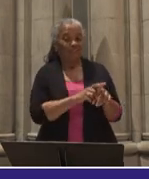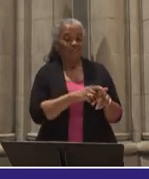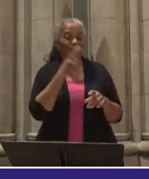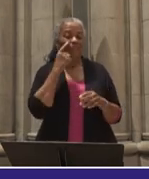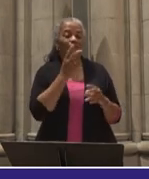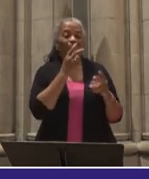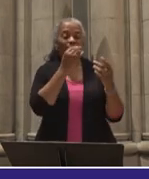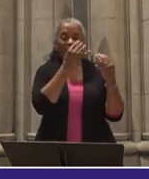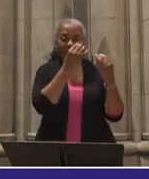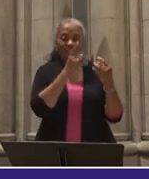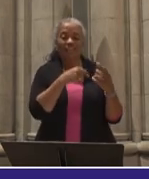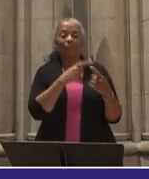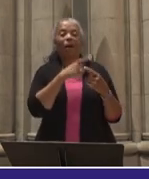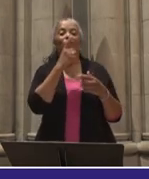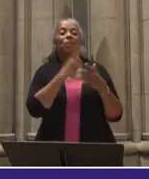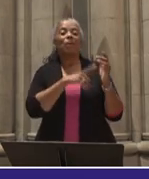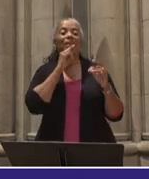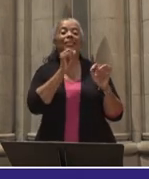for reflecting on